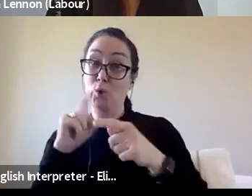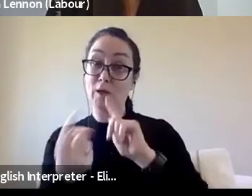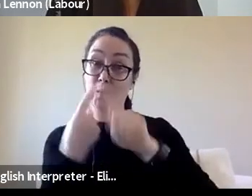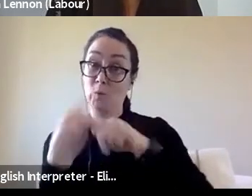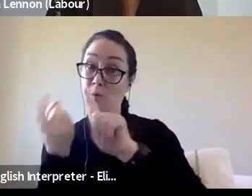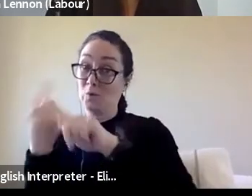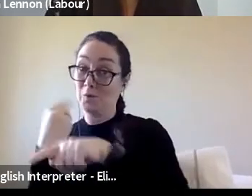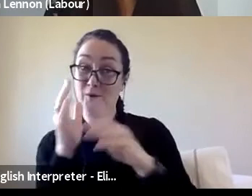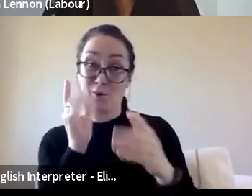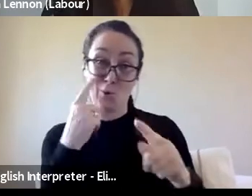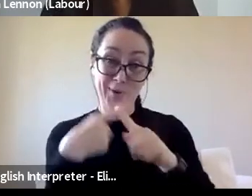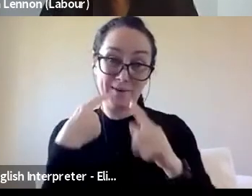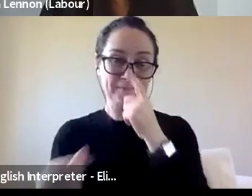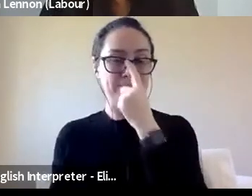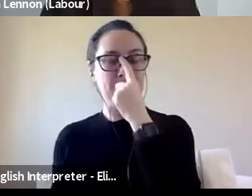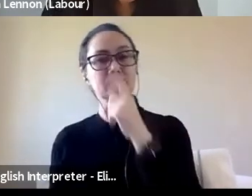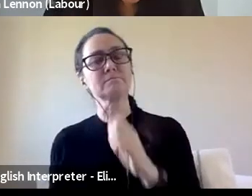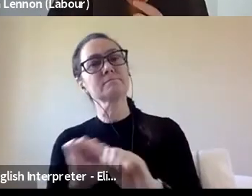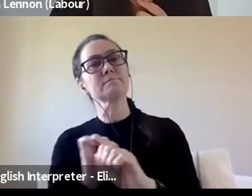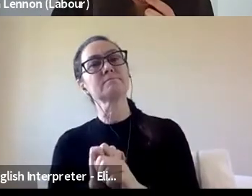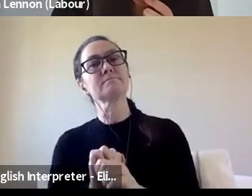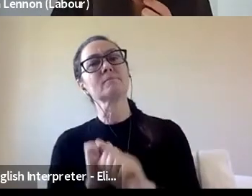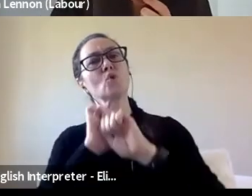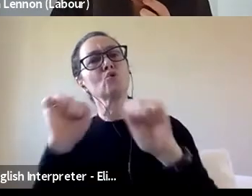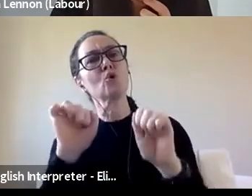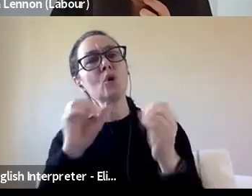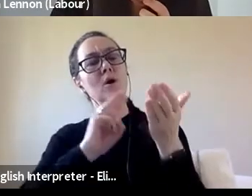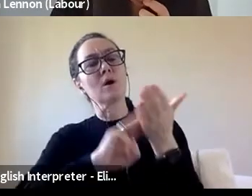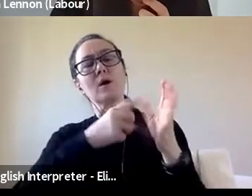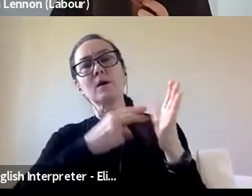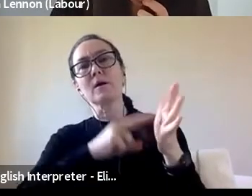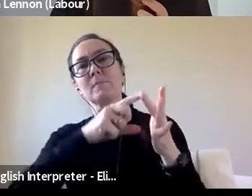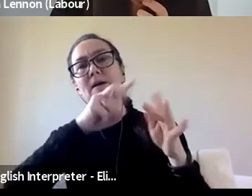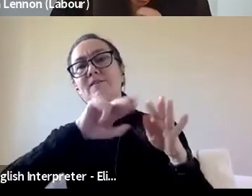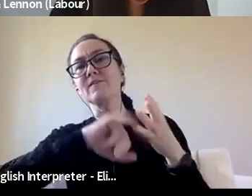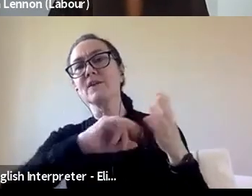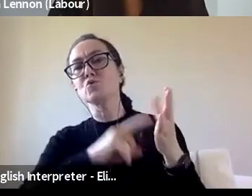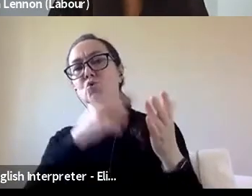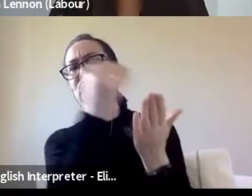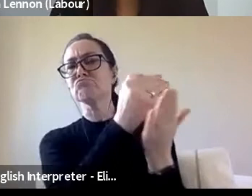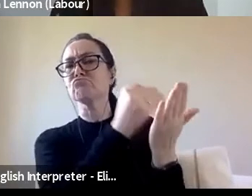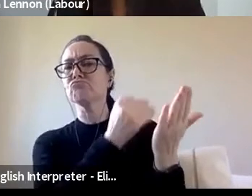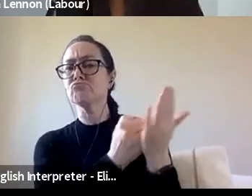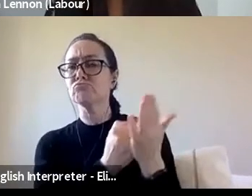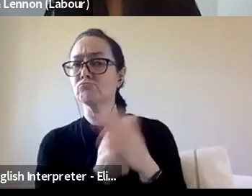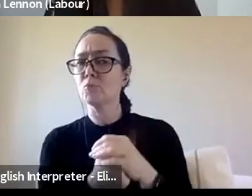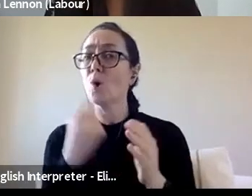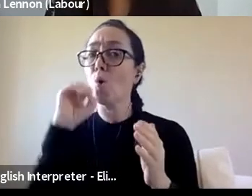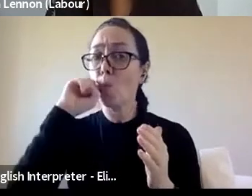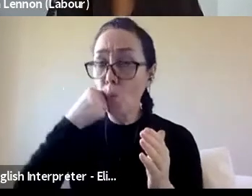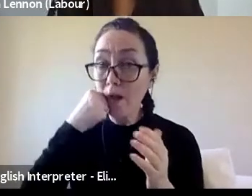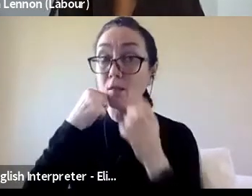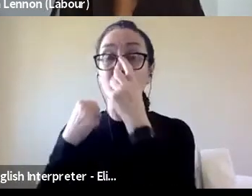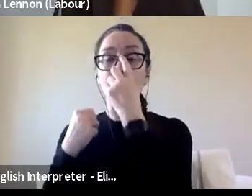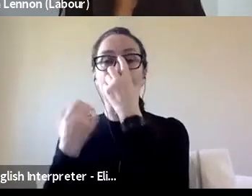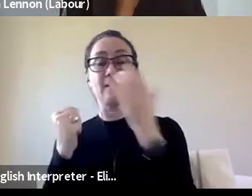each. Are your manifestos, and Emma, I'm going to come to you first, are your manifestos going to prominently